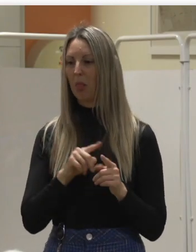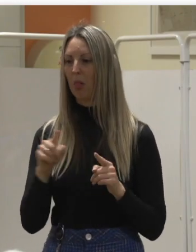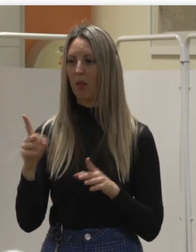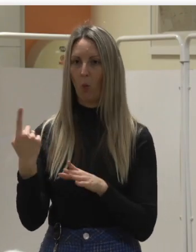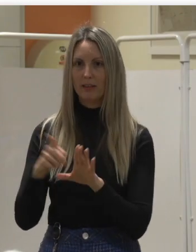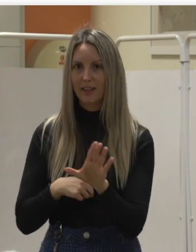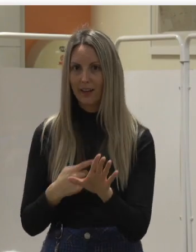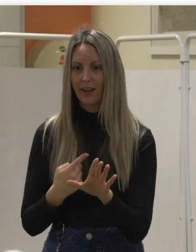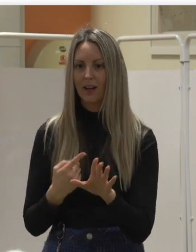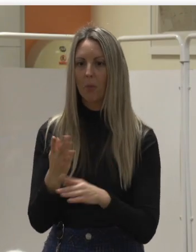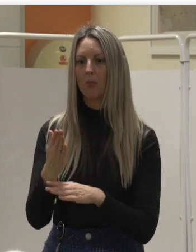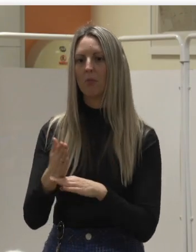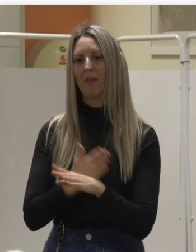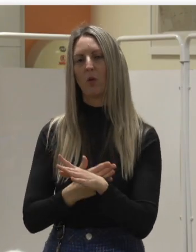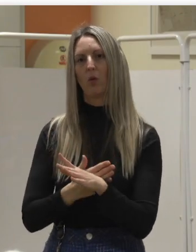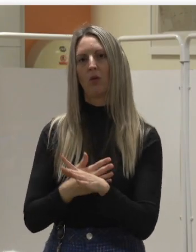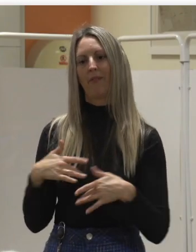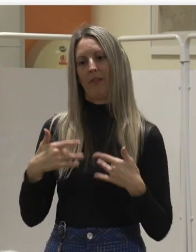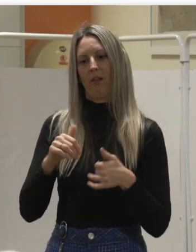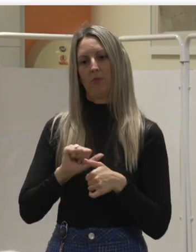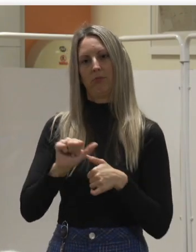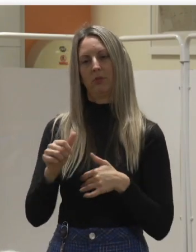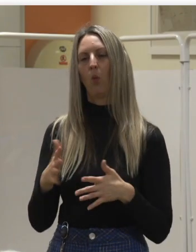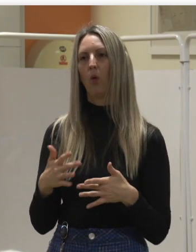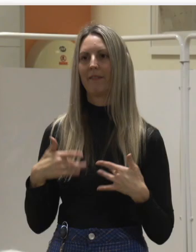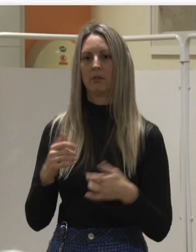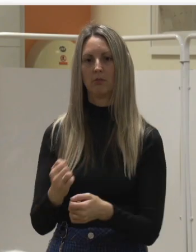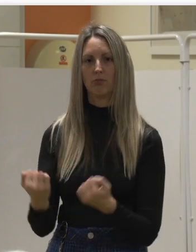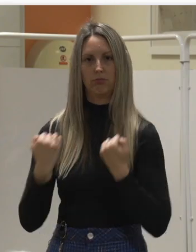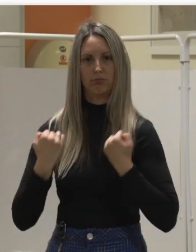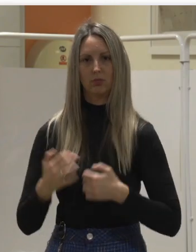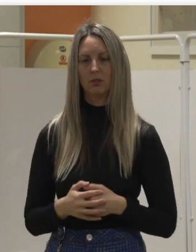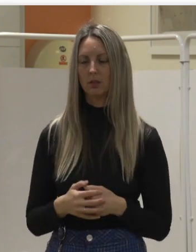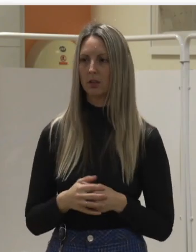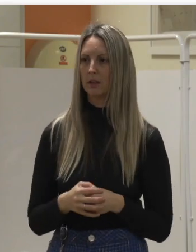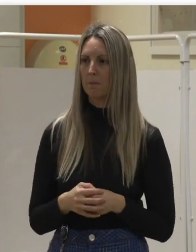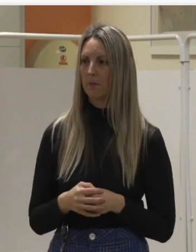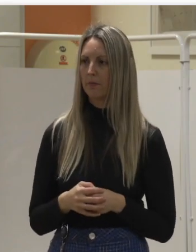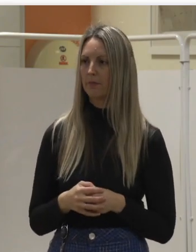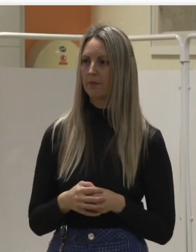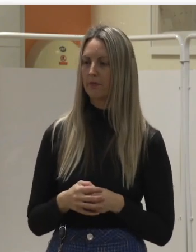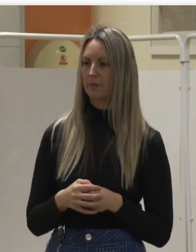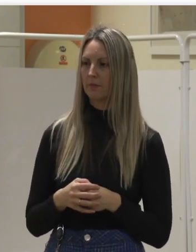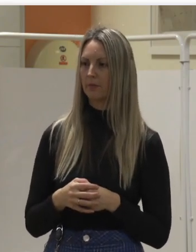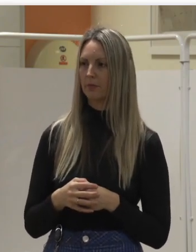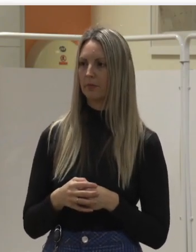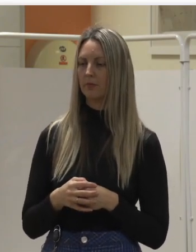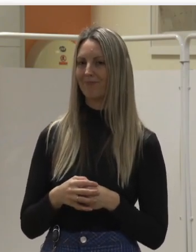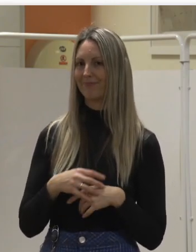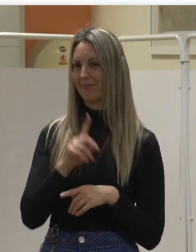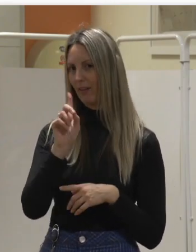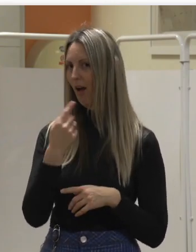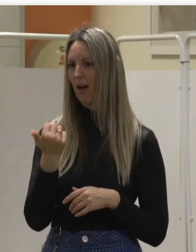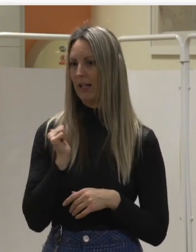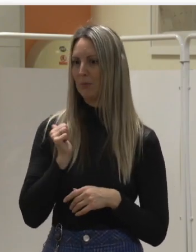or longer, because you had the symptoms for a number of years before you have seen a health professional. Don't expect it to